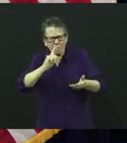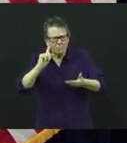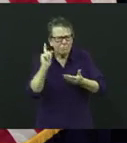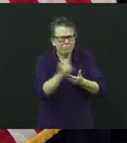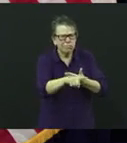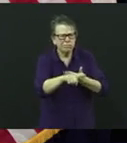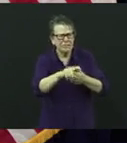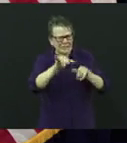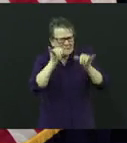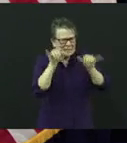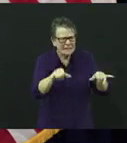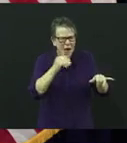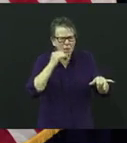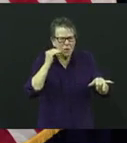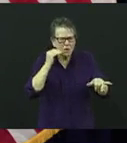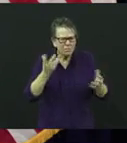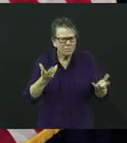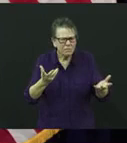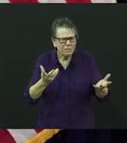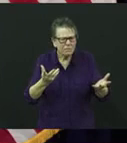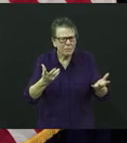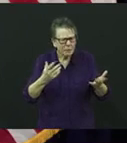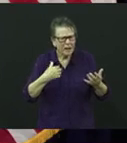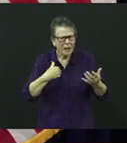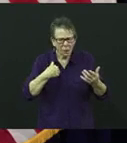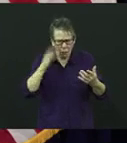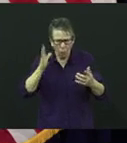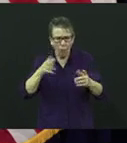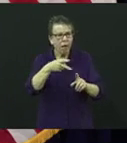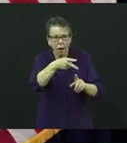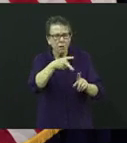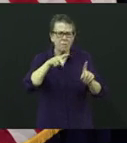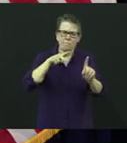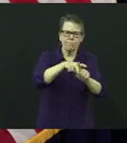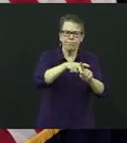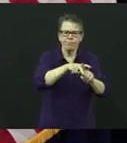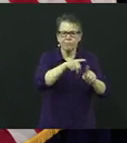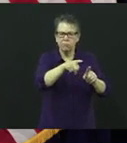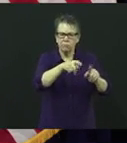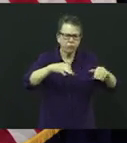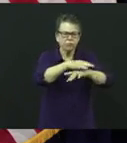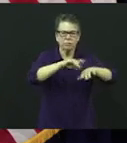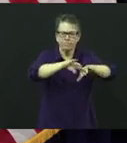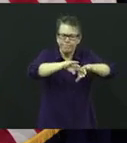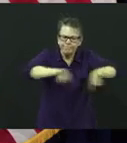coughed on the woman, and told her after doing so that he had coronavirus.